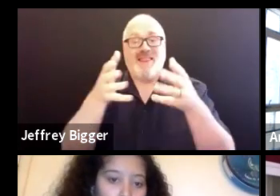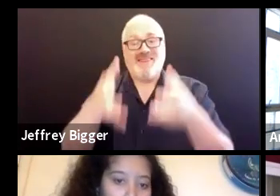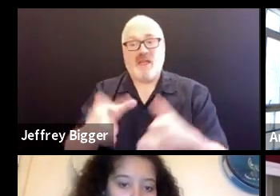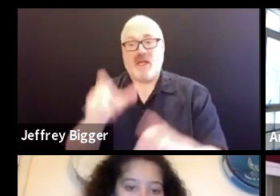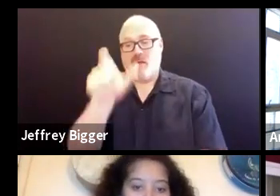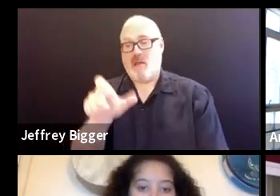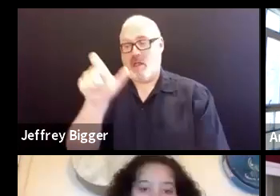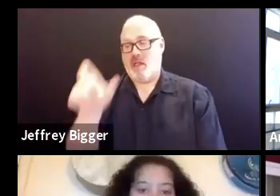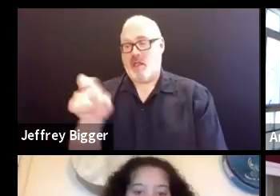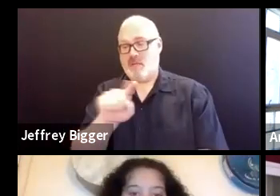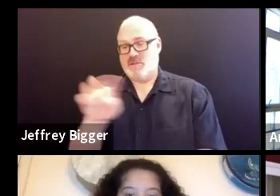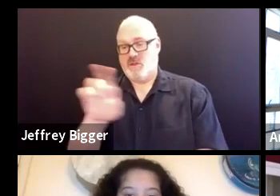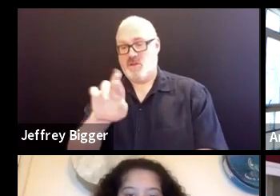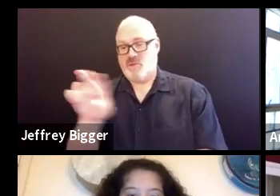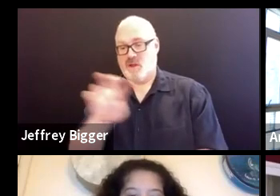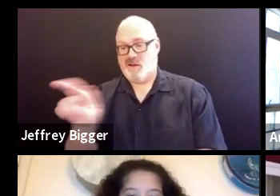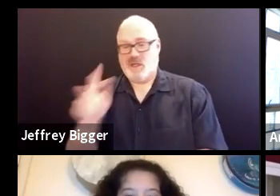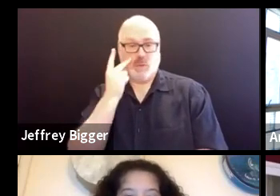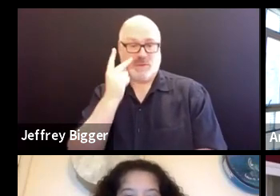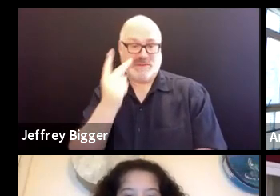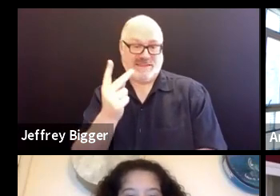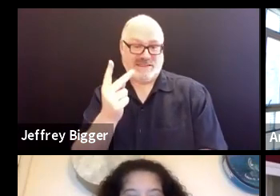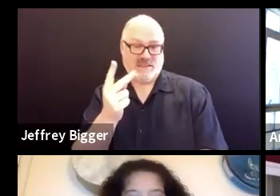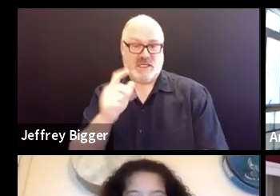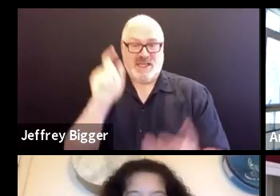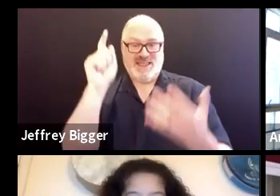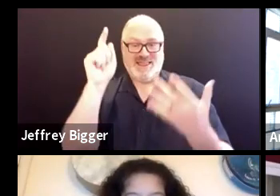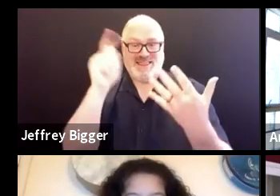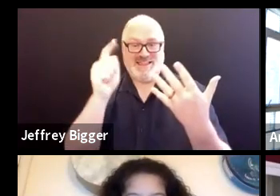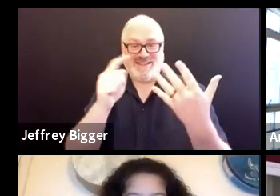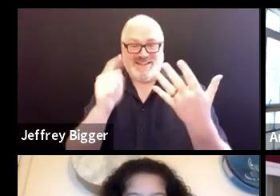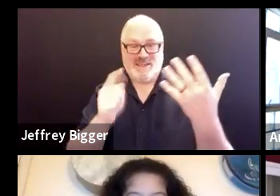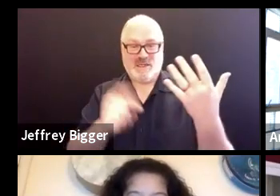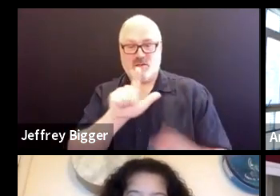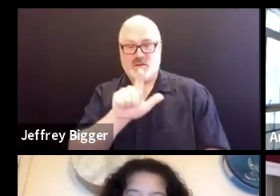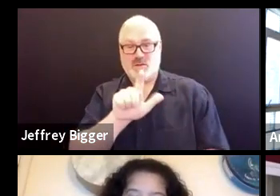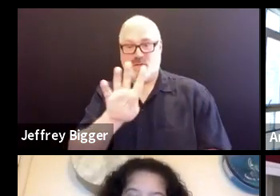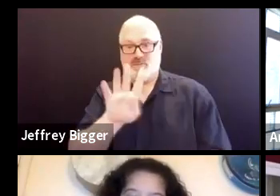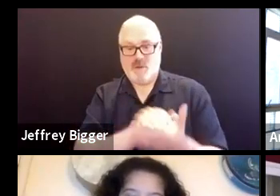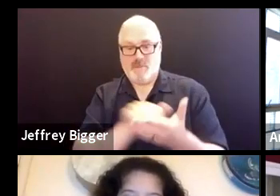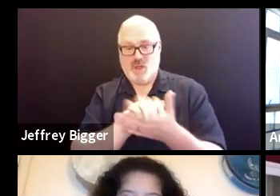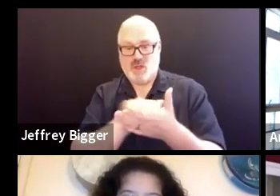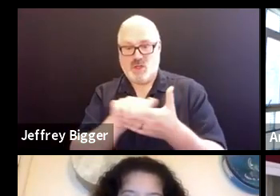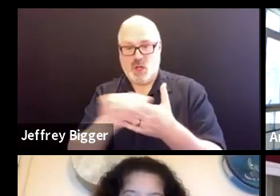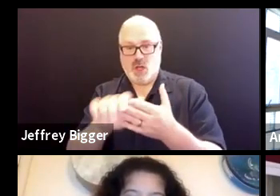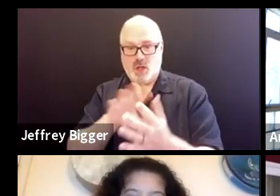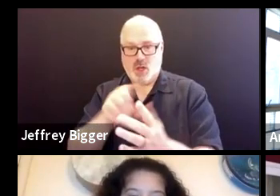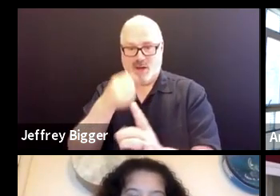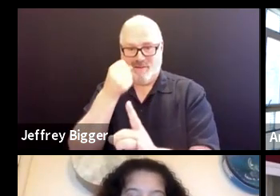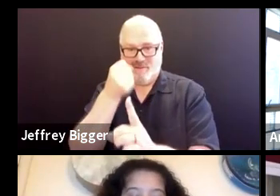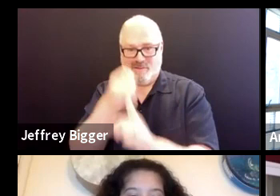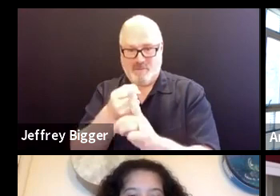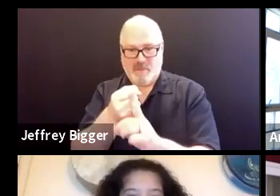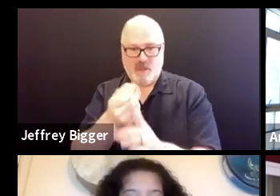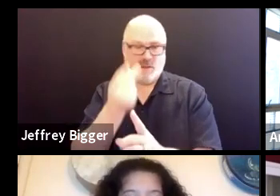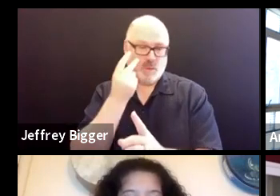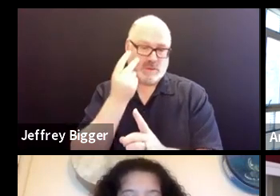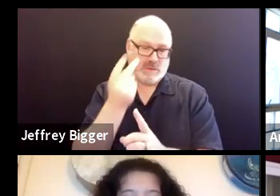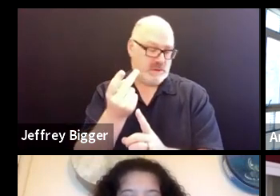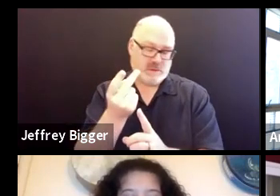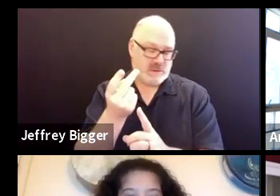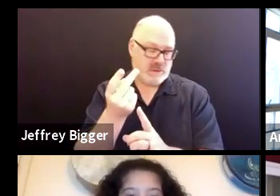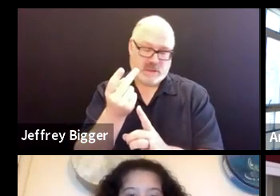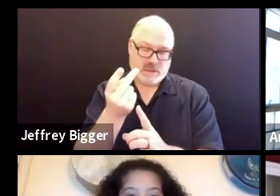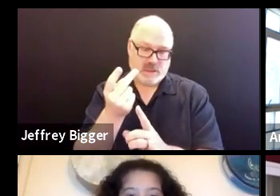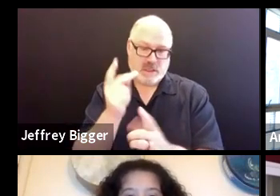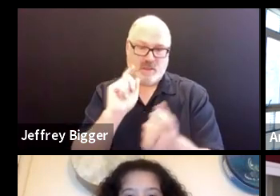columns there first show you the details of the $24 million revenue impact. You can see the